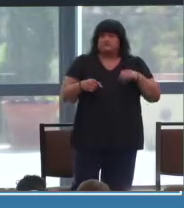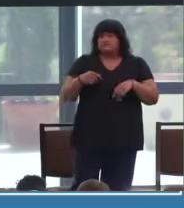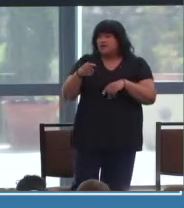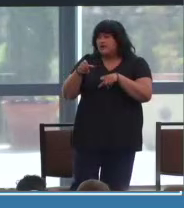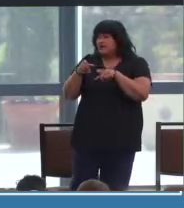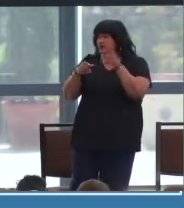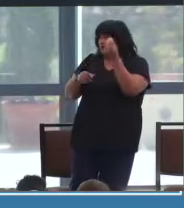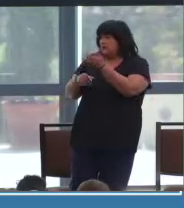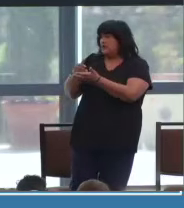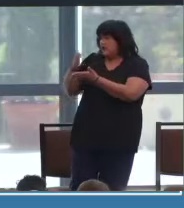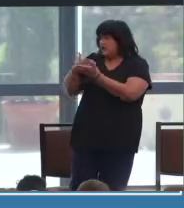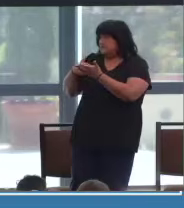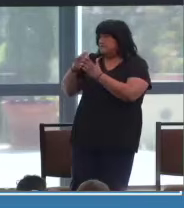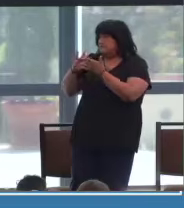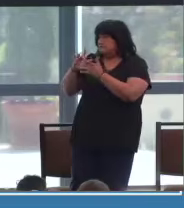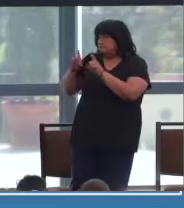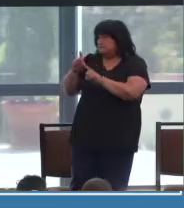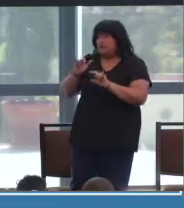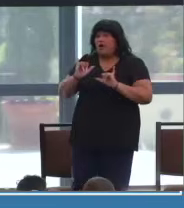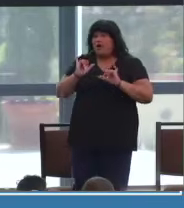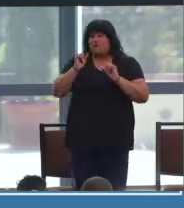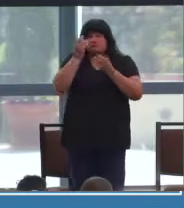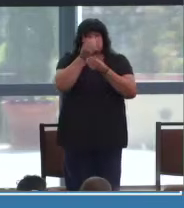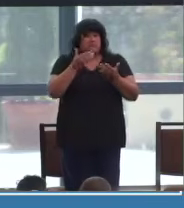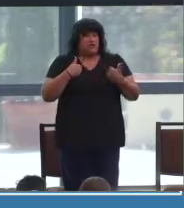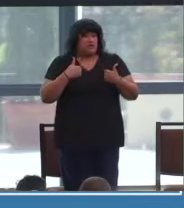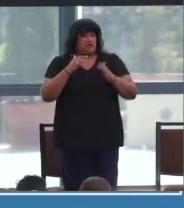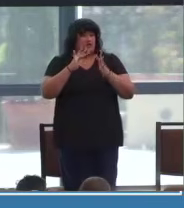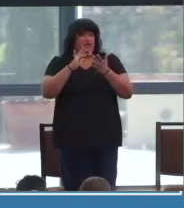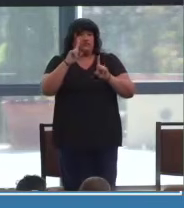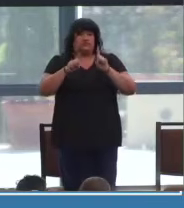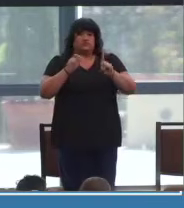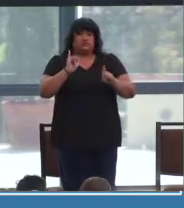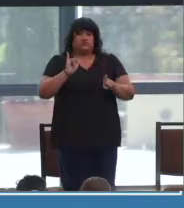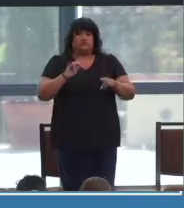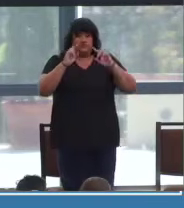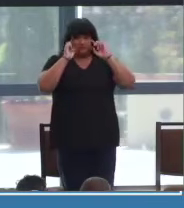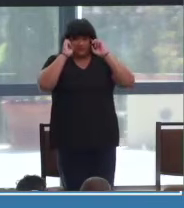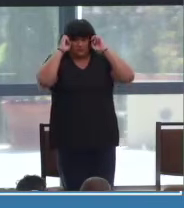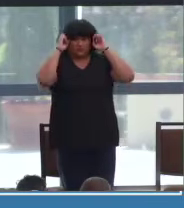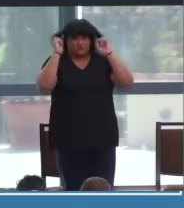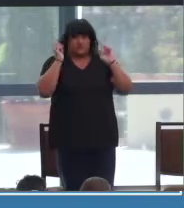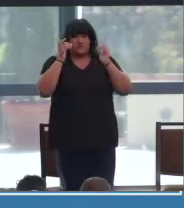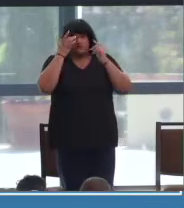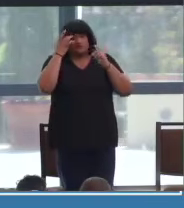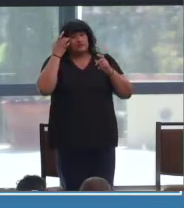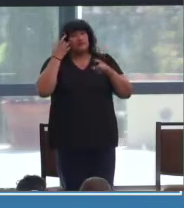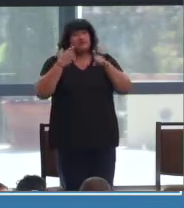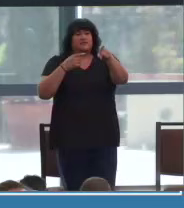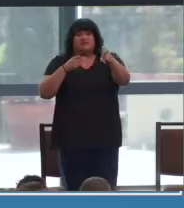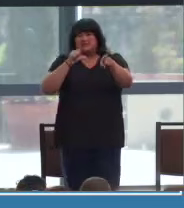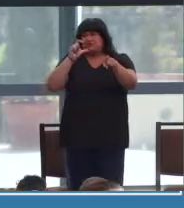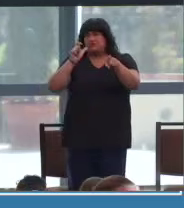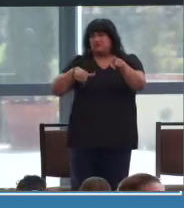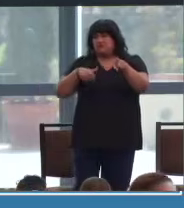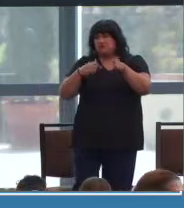questions online, so I'll collect some cards, but if anyone has something, I'll start right over here. Oh, I thought you raised your hand as due. Yeah, hand